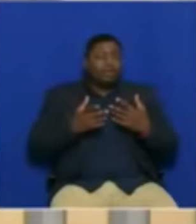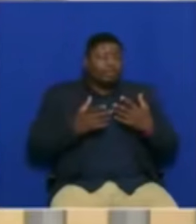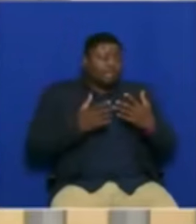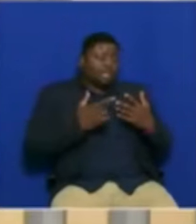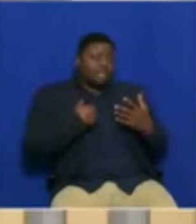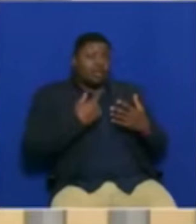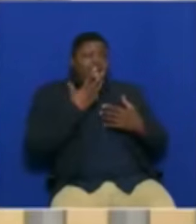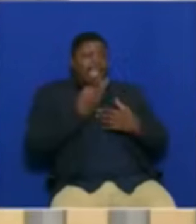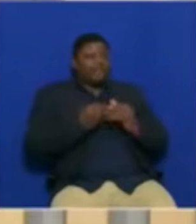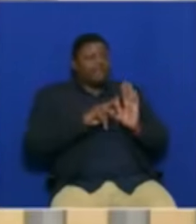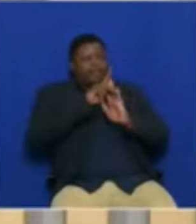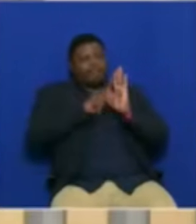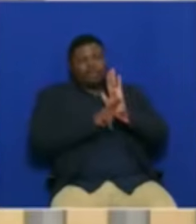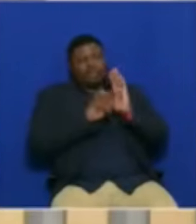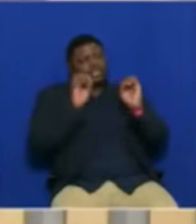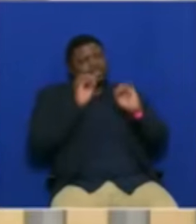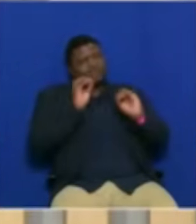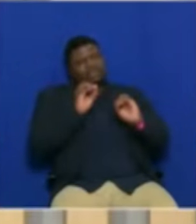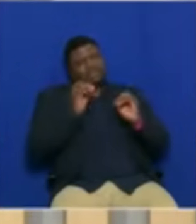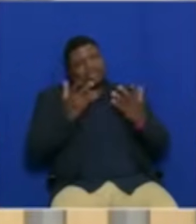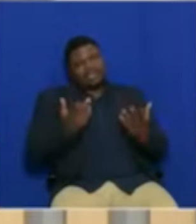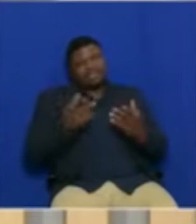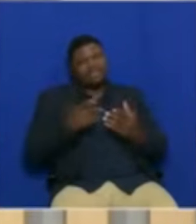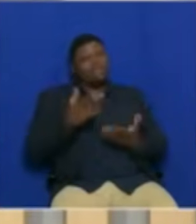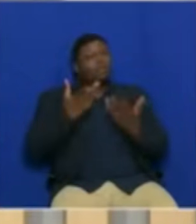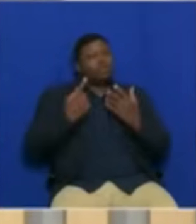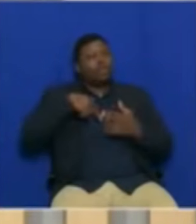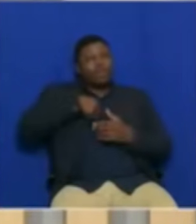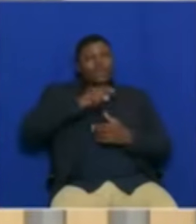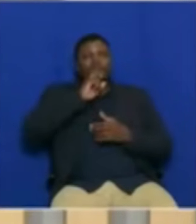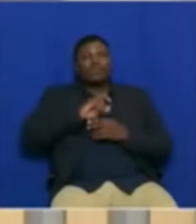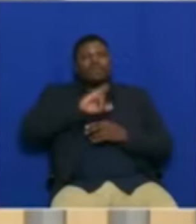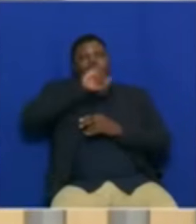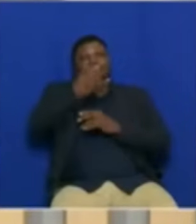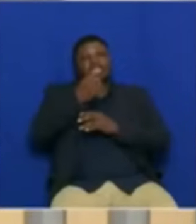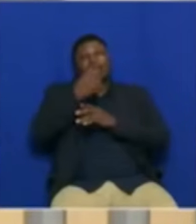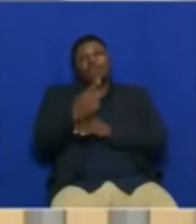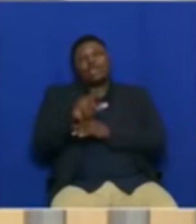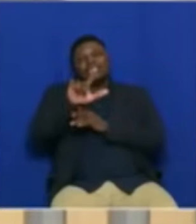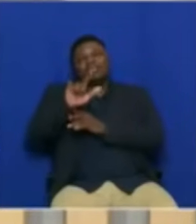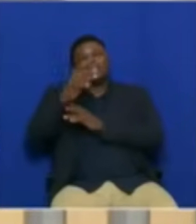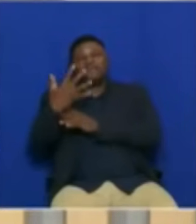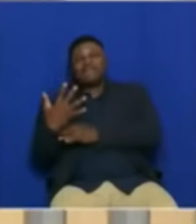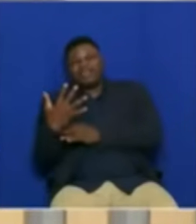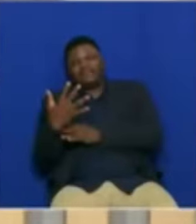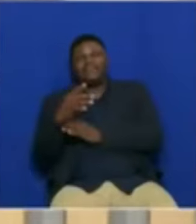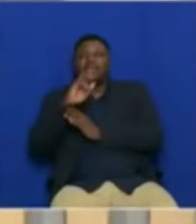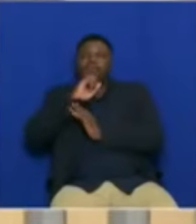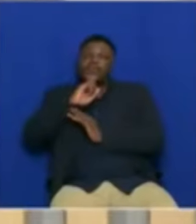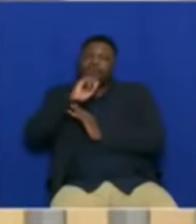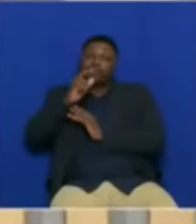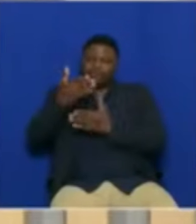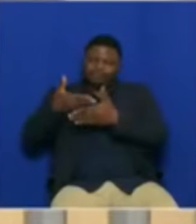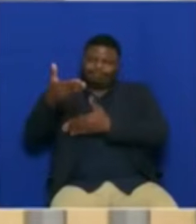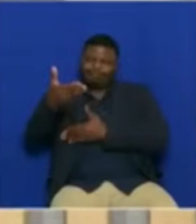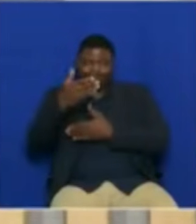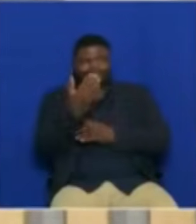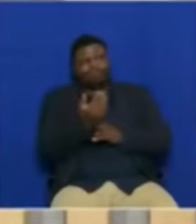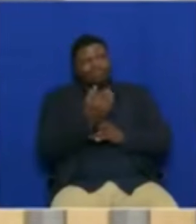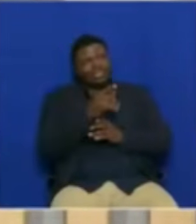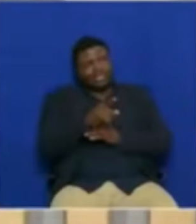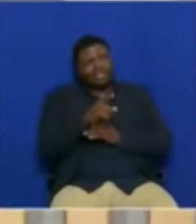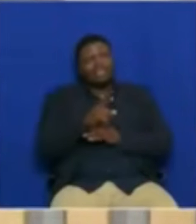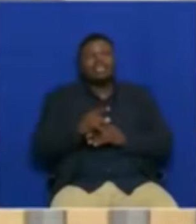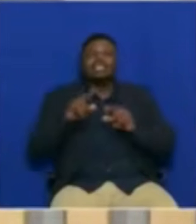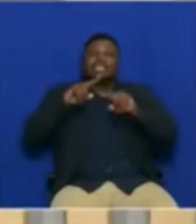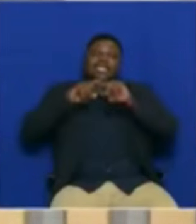warrants or whether J175, we look at the seriousness. In most cases, if it is Schedule 5, Schedule 6,